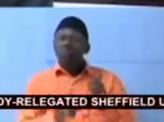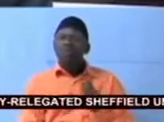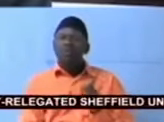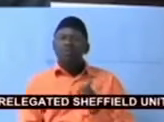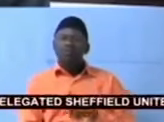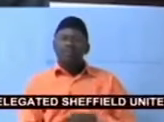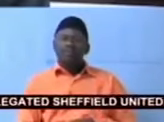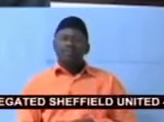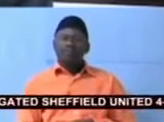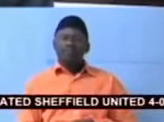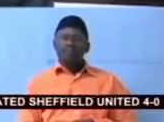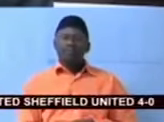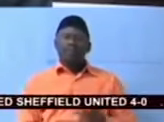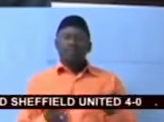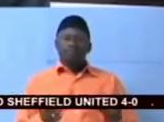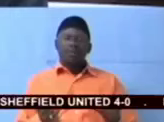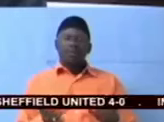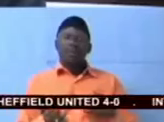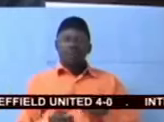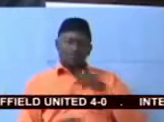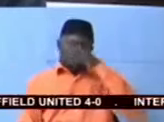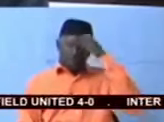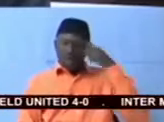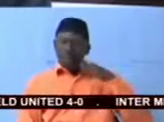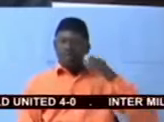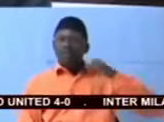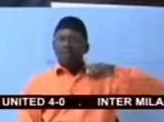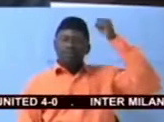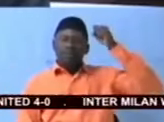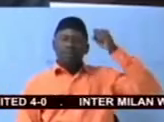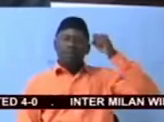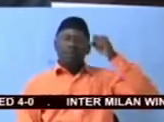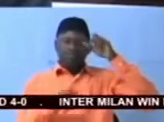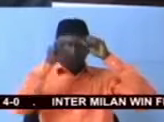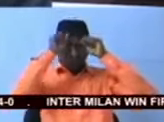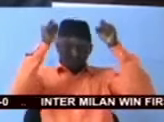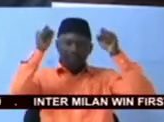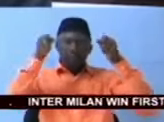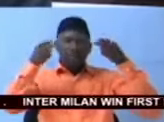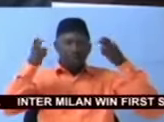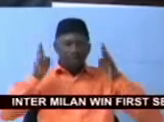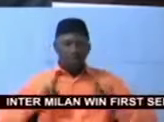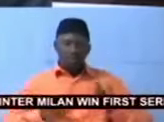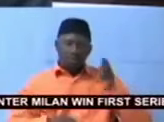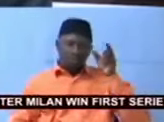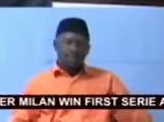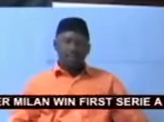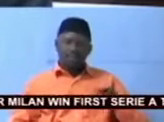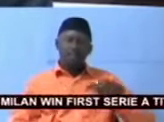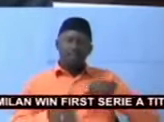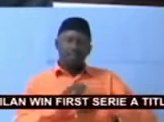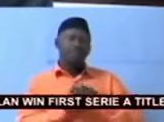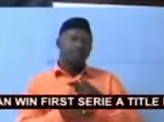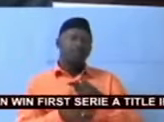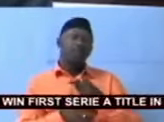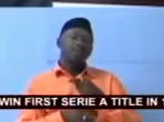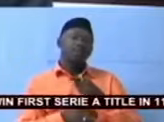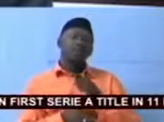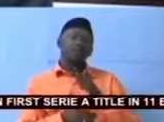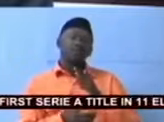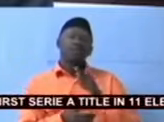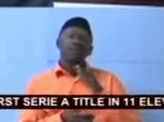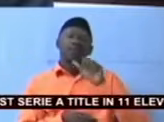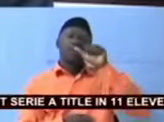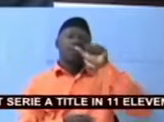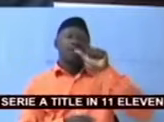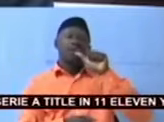I currently work as a senior state counsel at the Attorney General's office. Légui nak senior state counsel la di loyay nguur gi ci